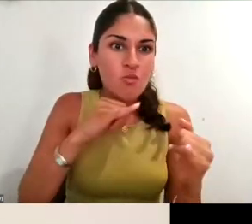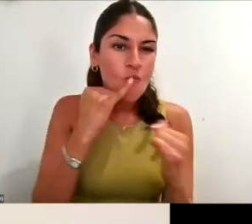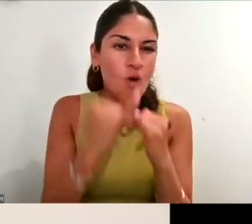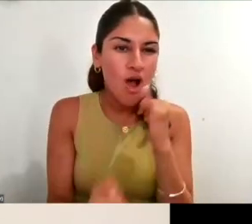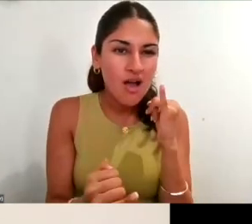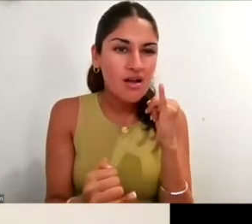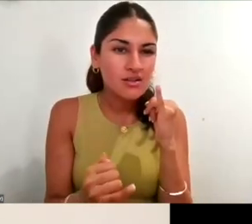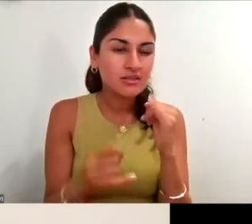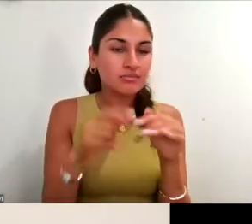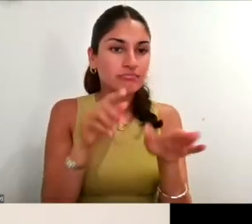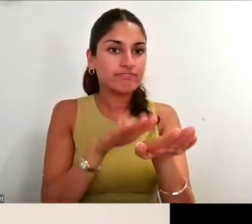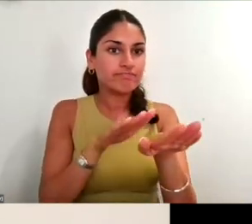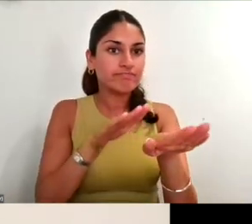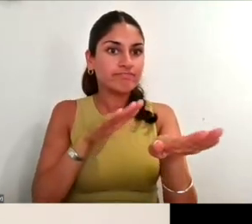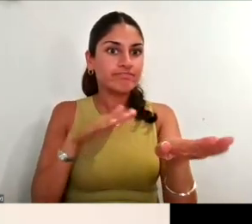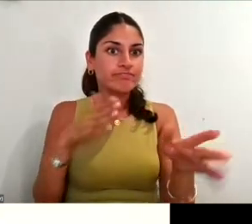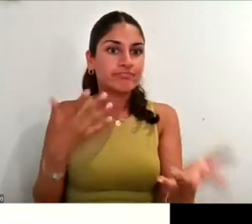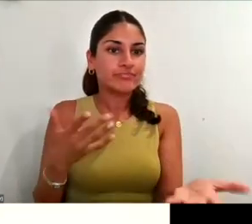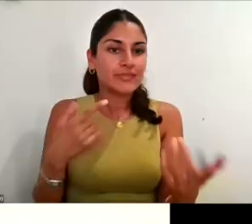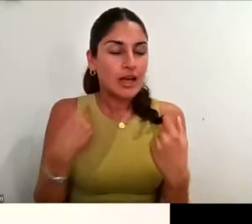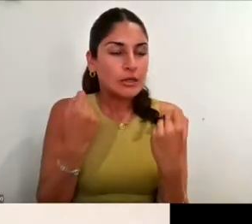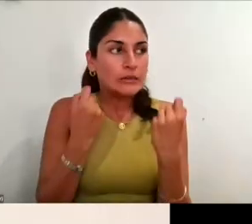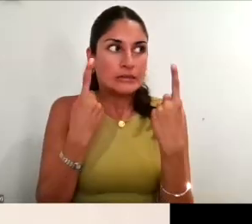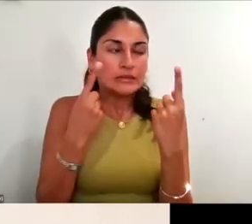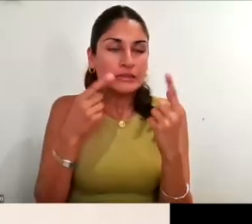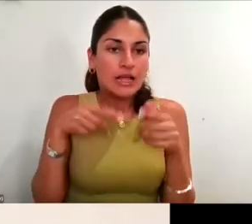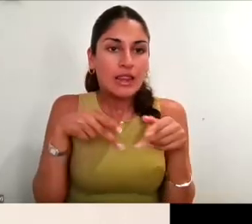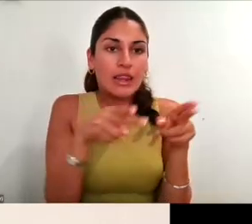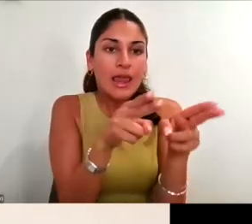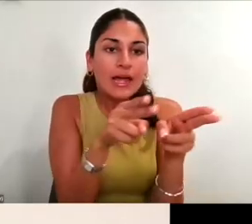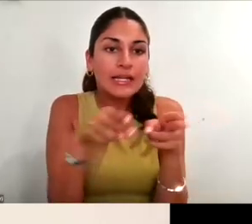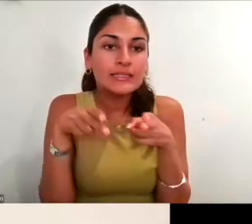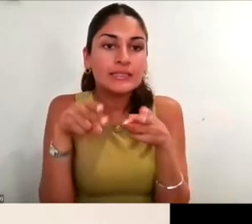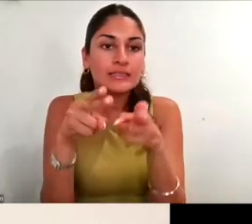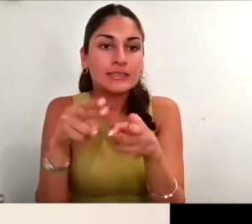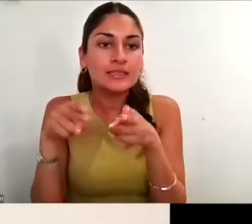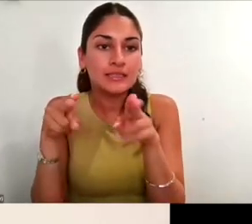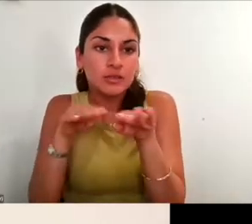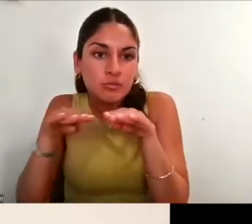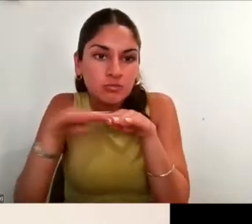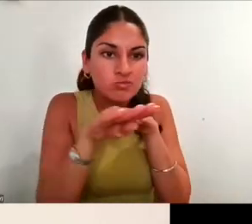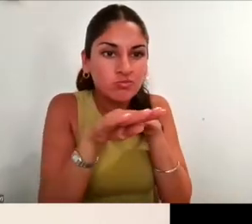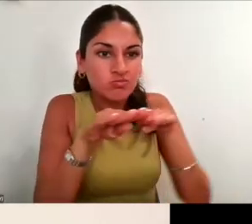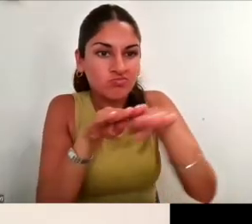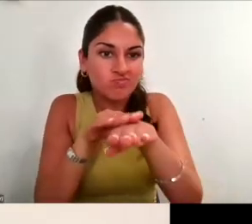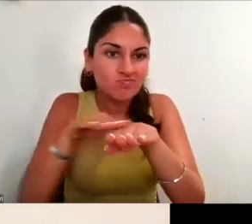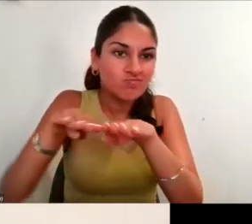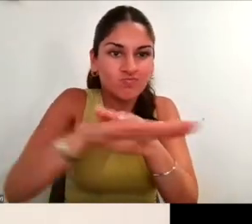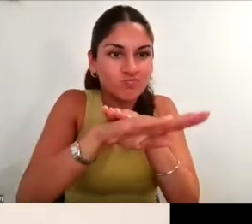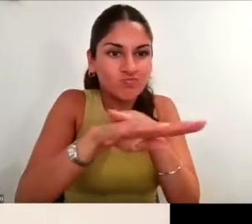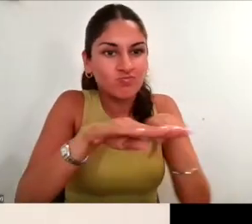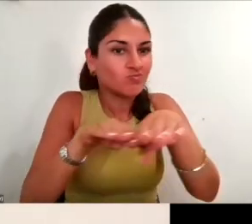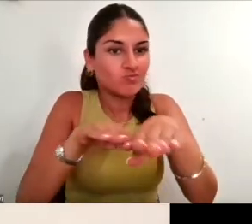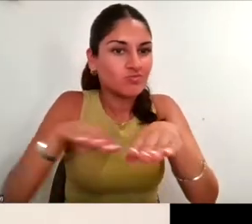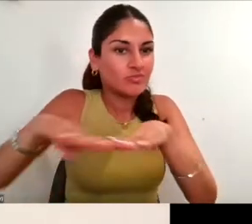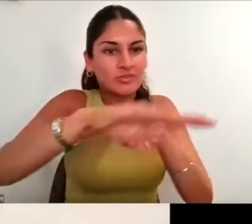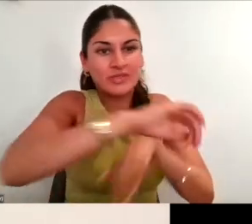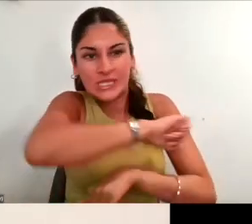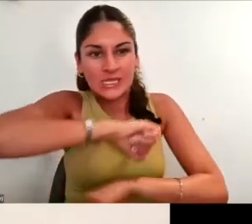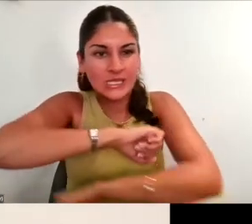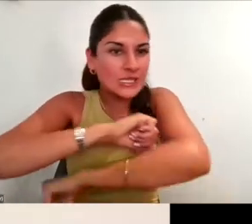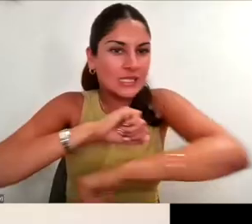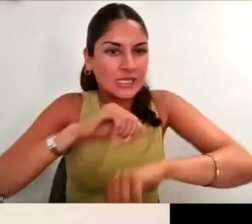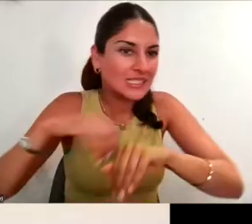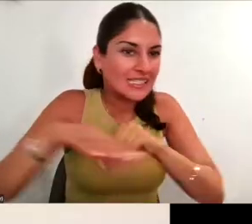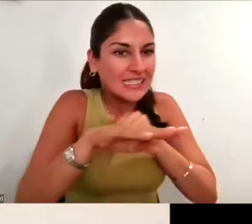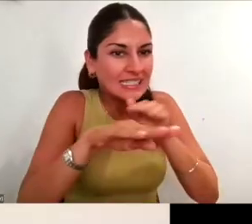fast learning that lanes are just a suggestion here. Cars and buses and motorbikes tussle to assert dominance in